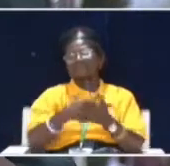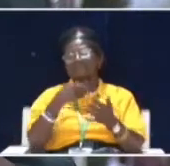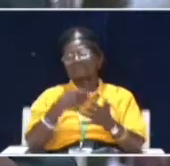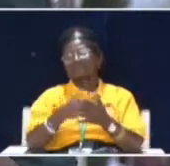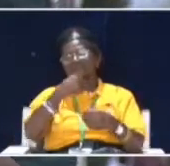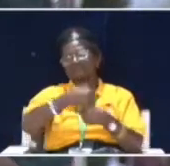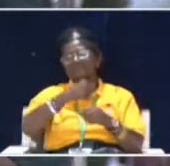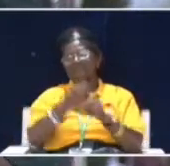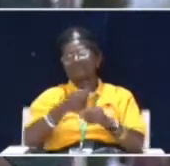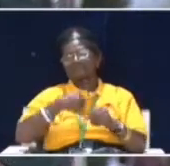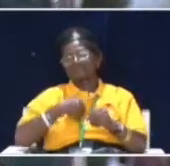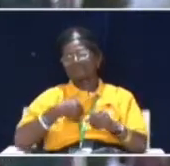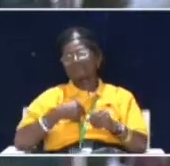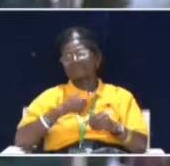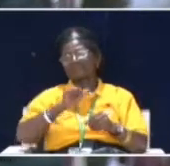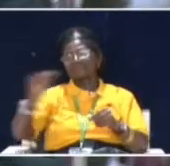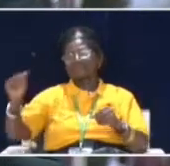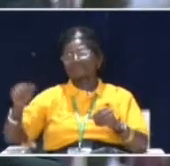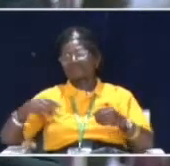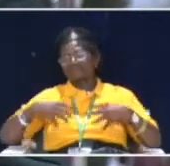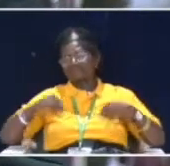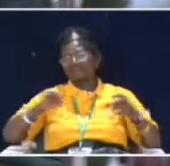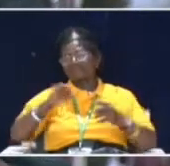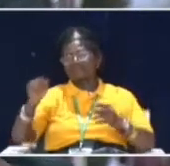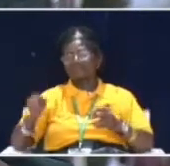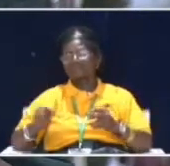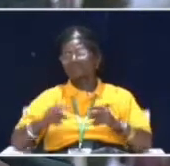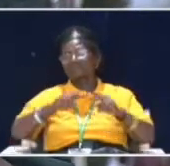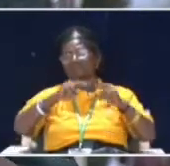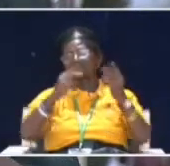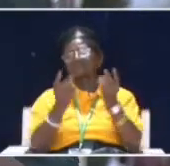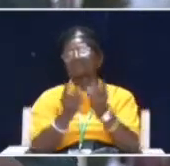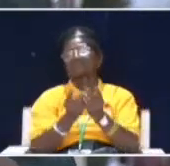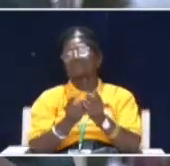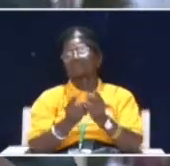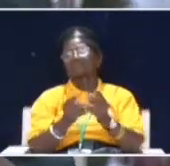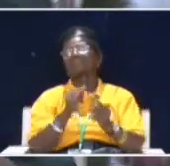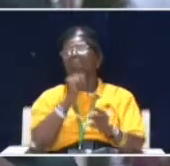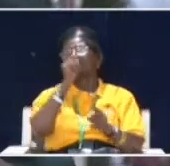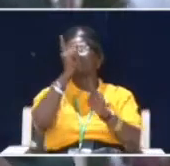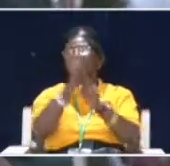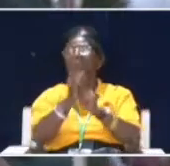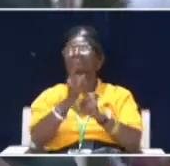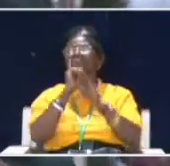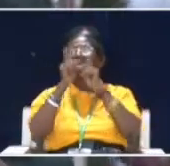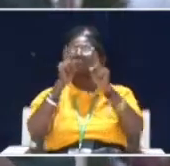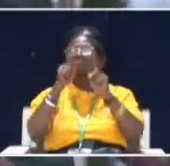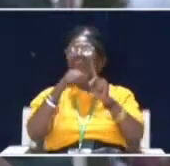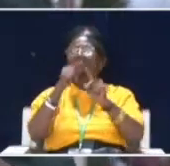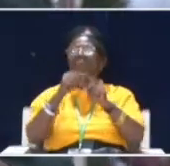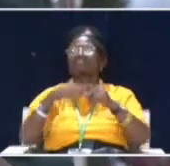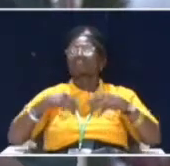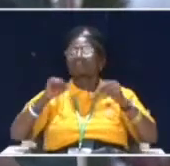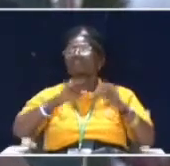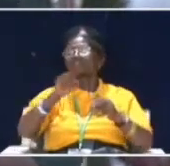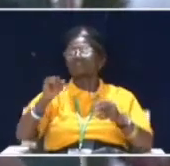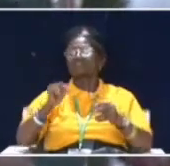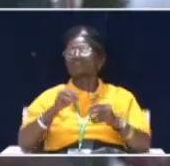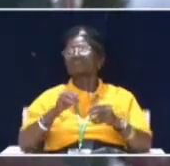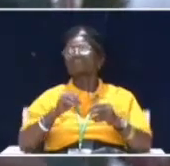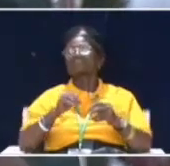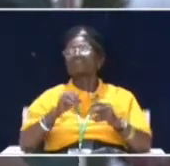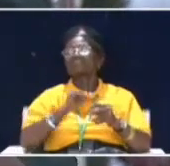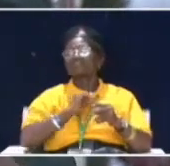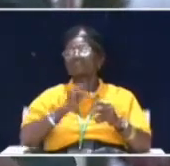Make me a healing vessel. Sọ mí di ẹni tó lè wo ní sàn. I'm not just talking about healing or making me whole. I want to